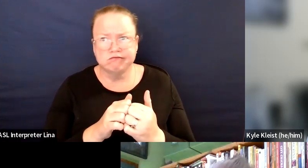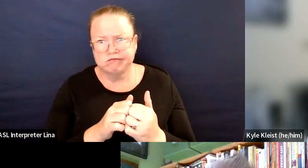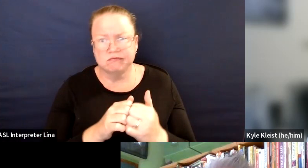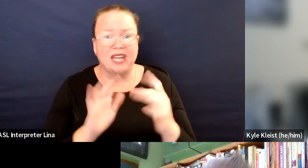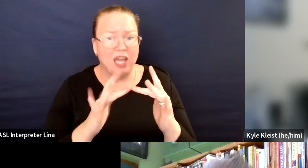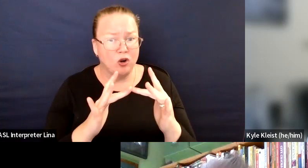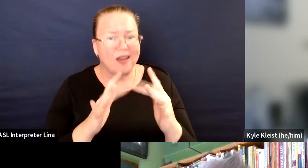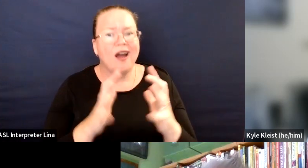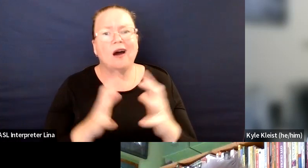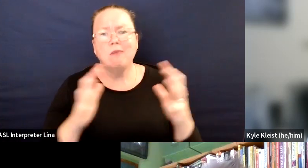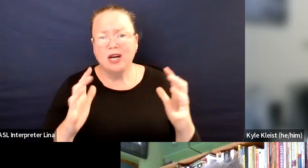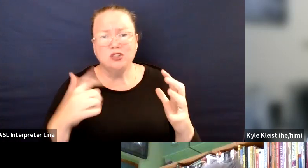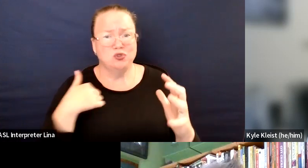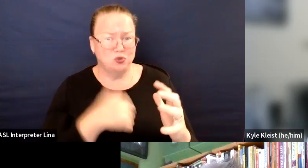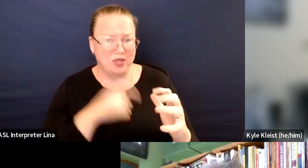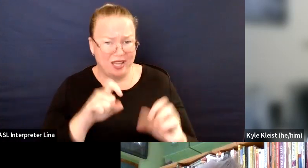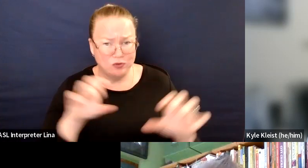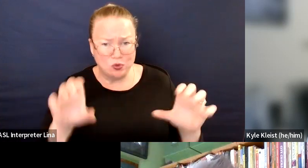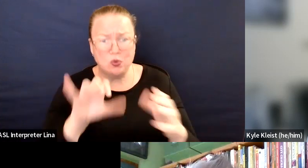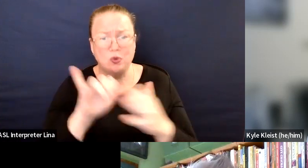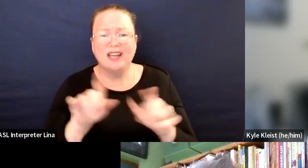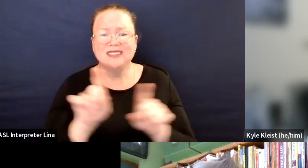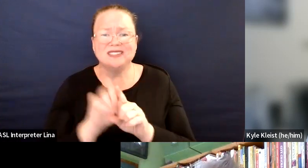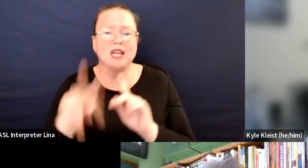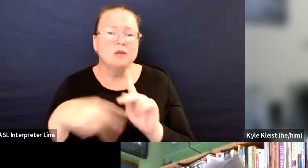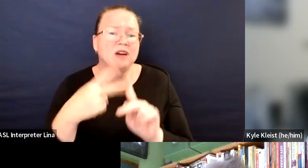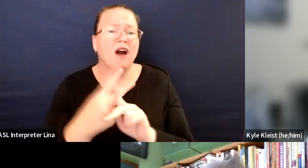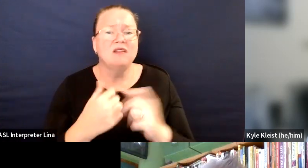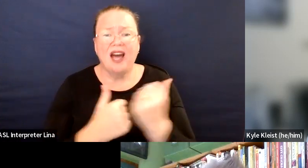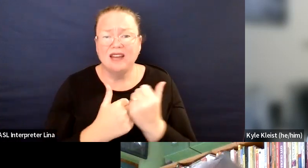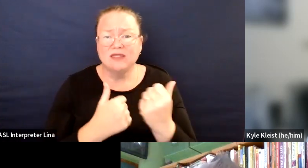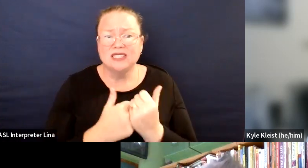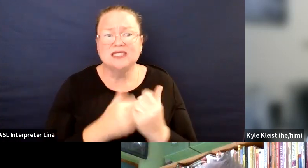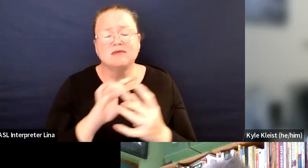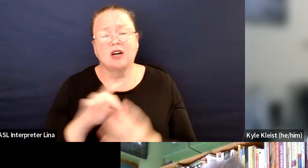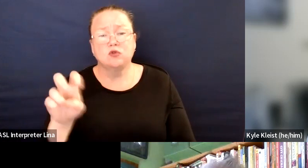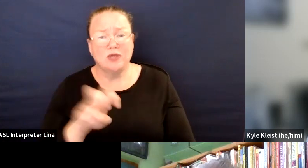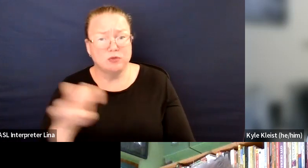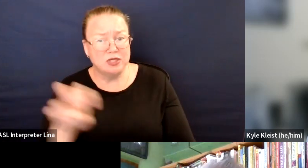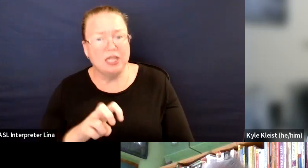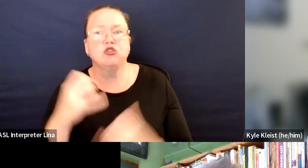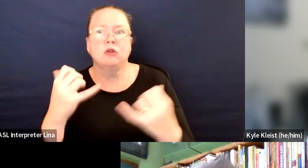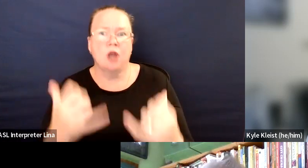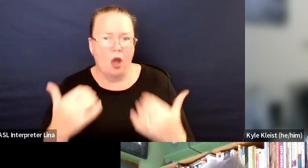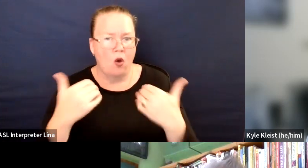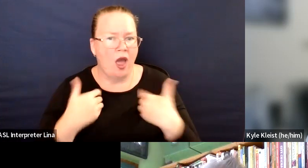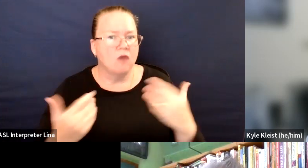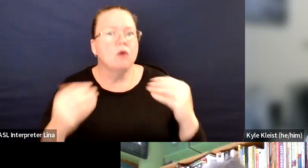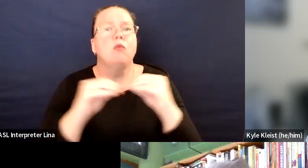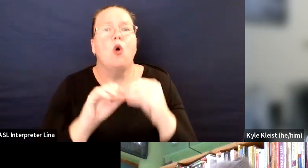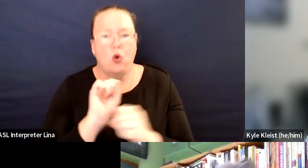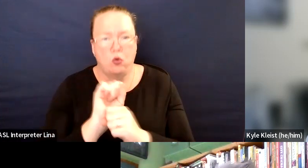internet, as much as we have to do that same type of advocacy with regards to transportation. Now we have more work to